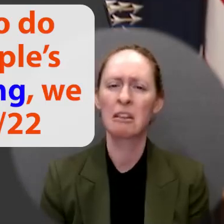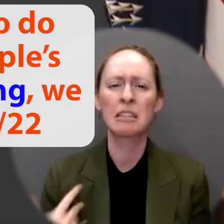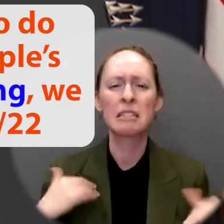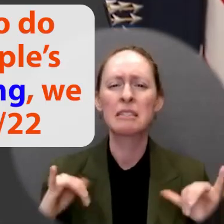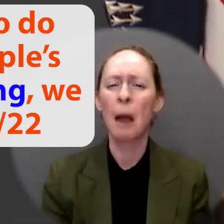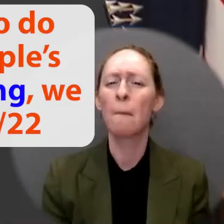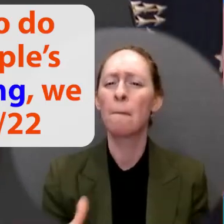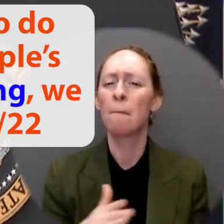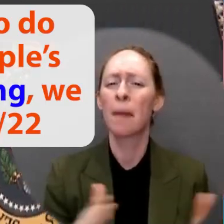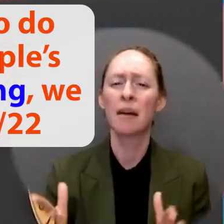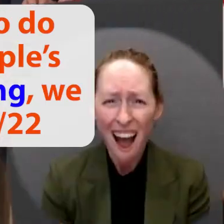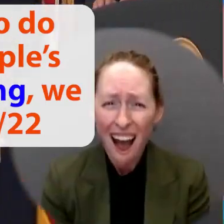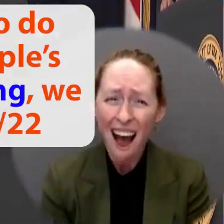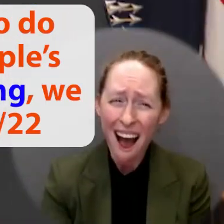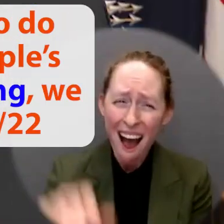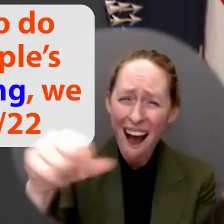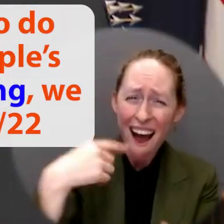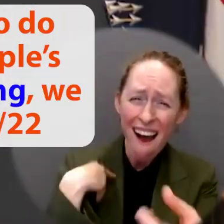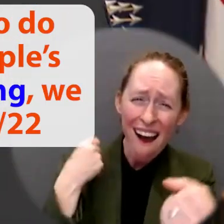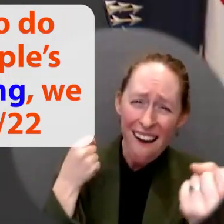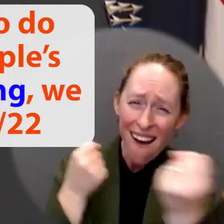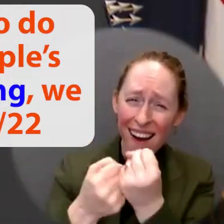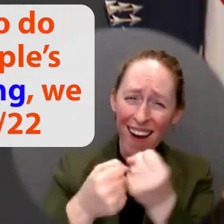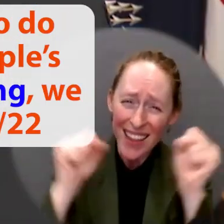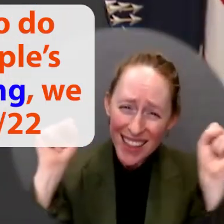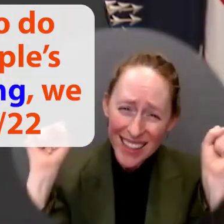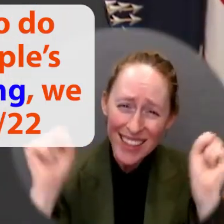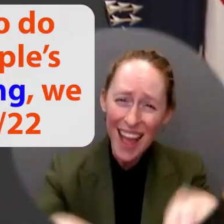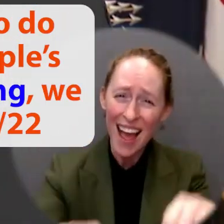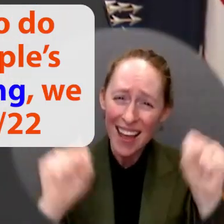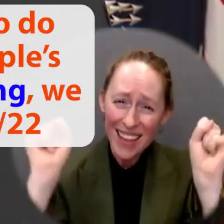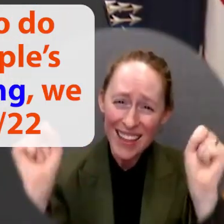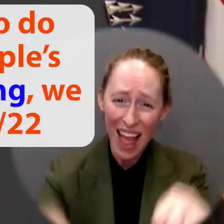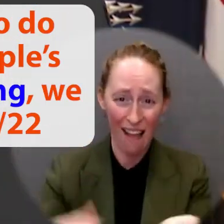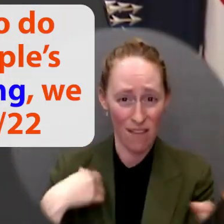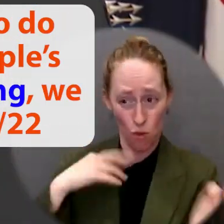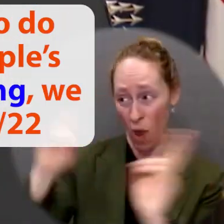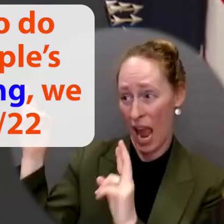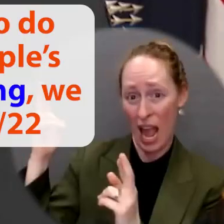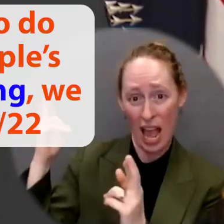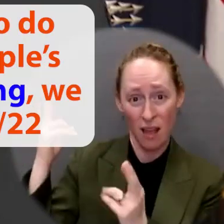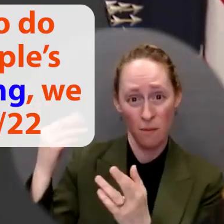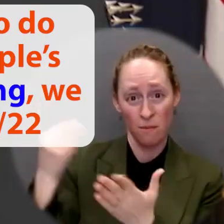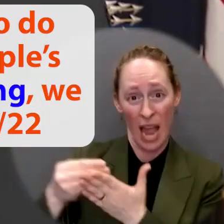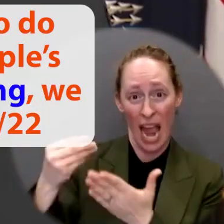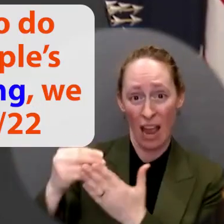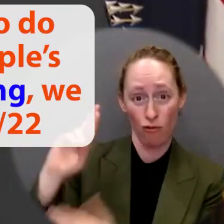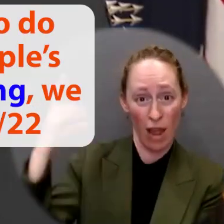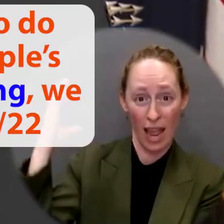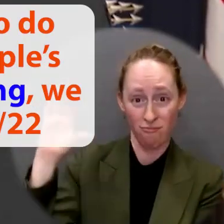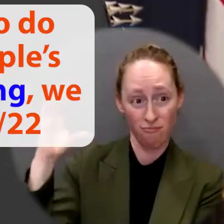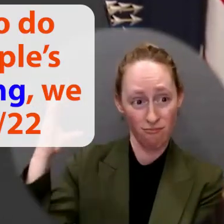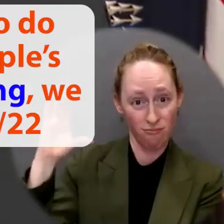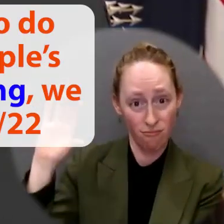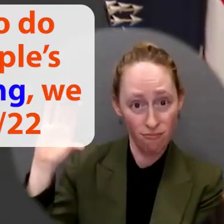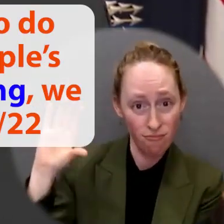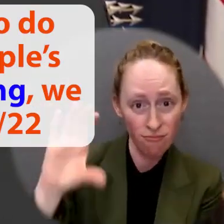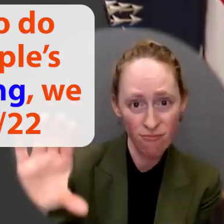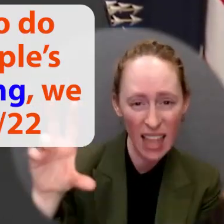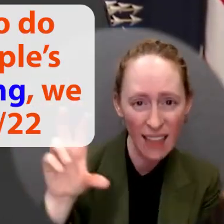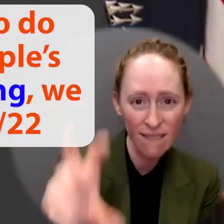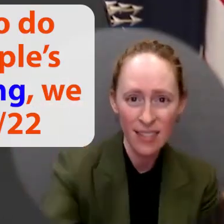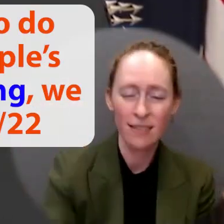about what we're doing, the more support there is. And we have more money in the pot now, already out there, we voted for, than